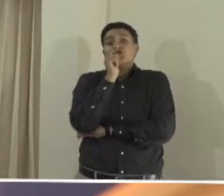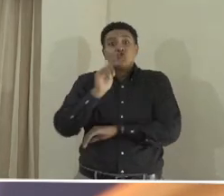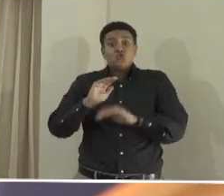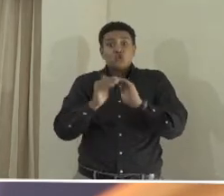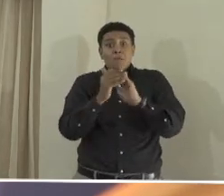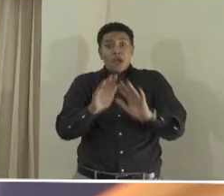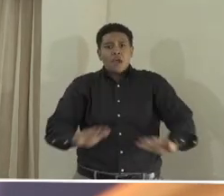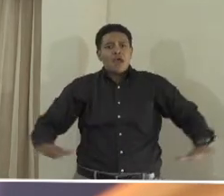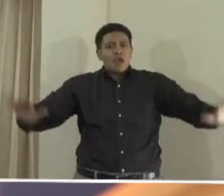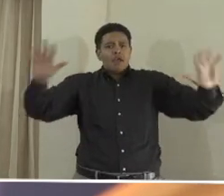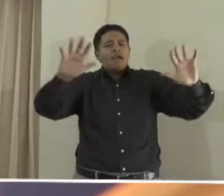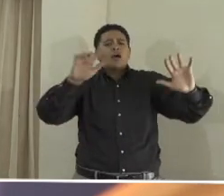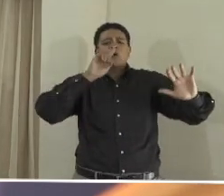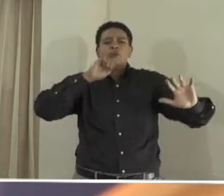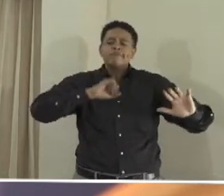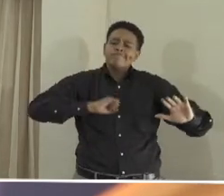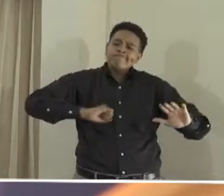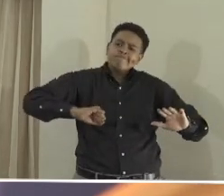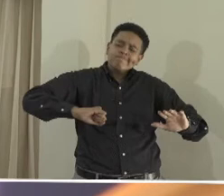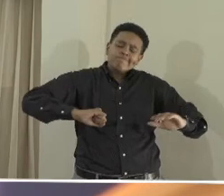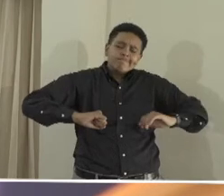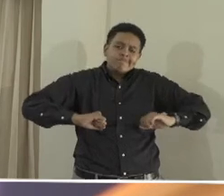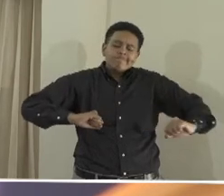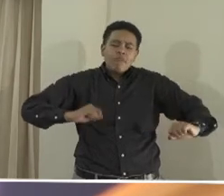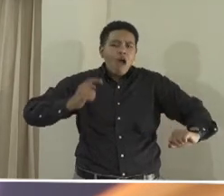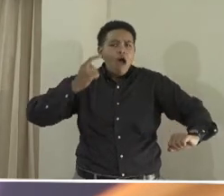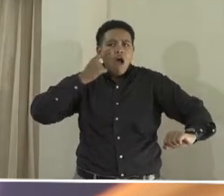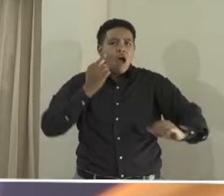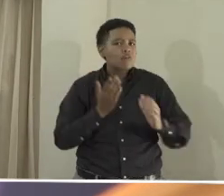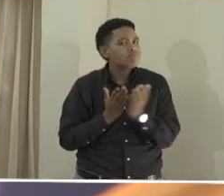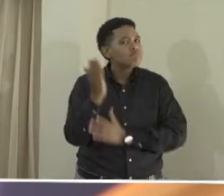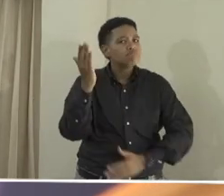Jamaicans are a resilient and strong people.